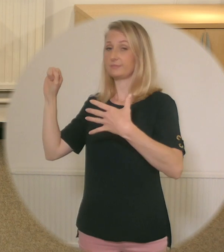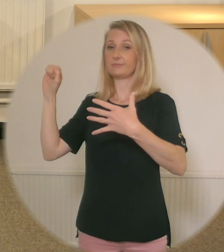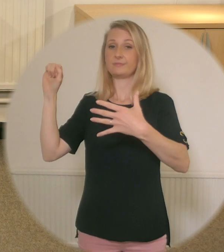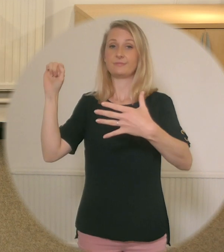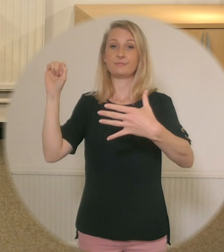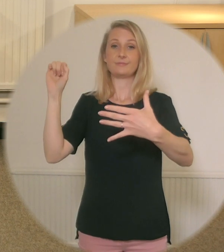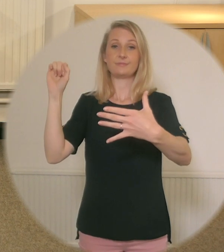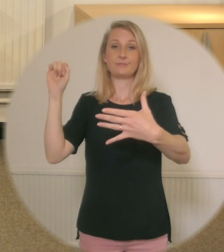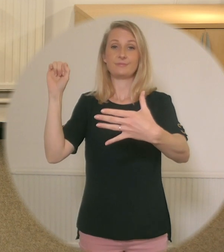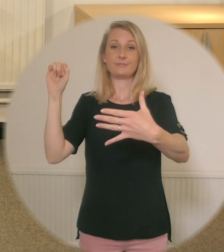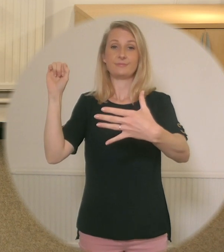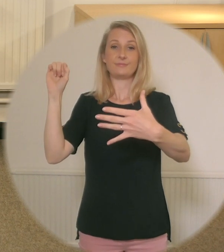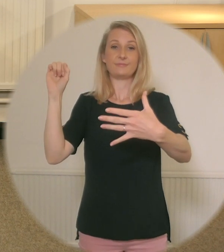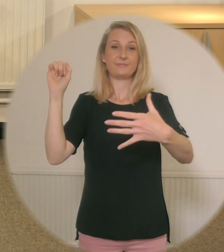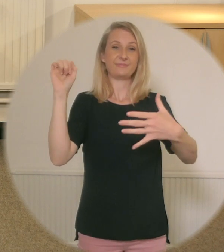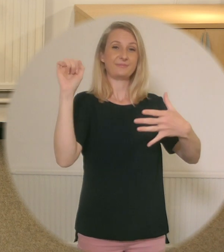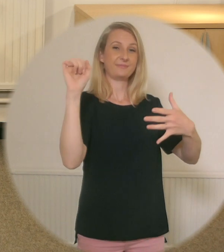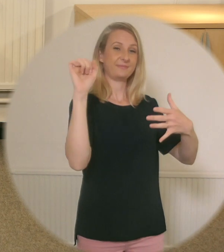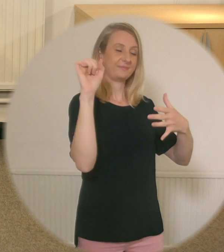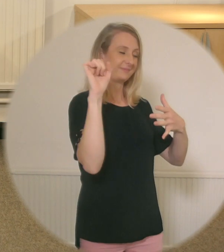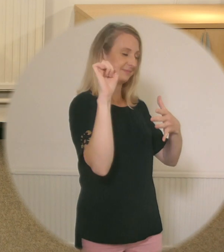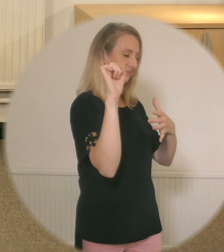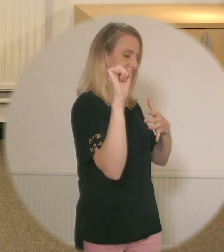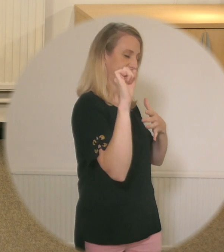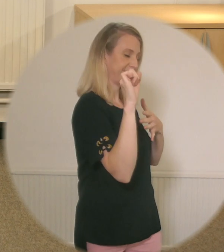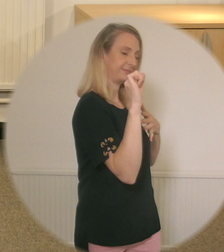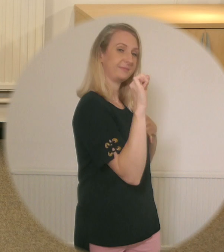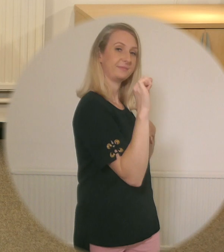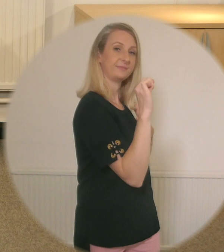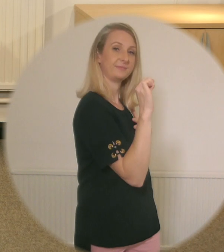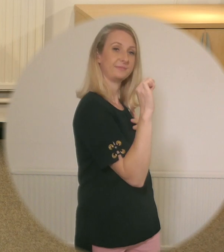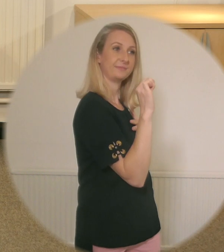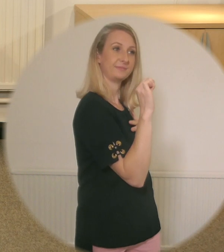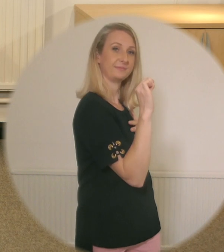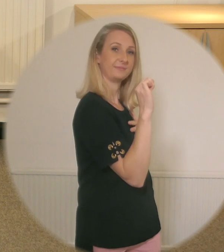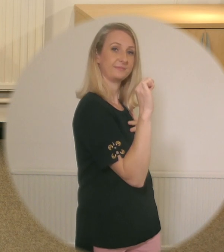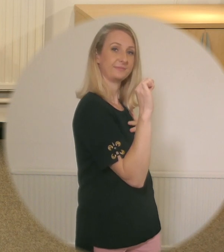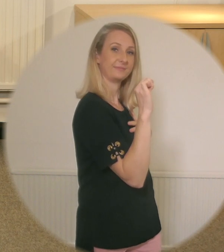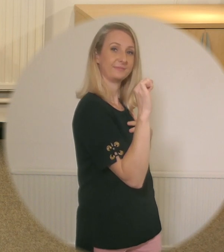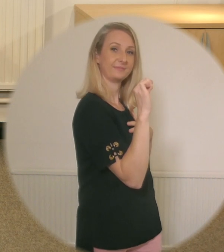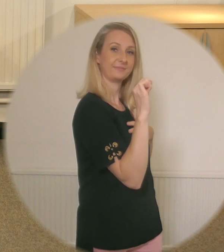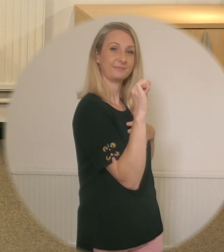Inhale to the front. And lastly, exhale to the left.